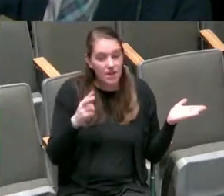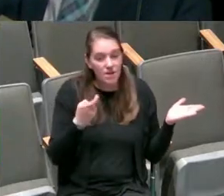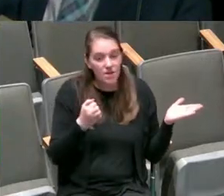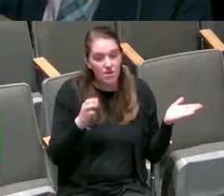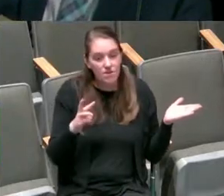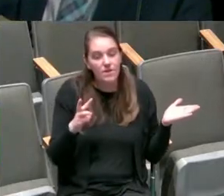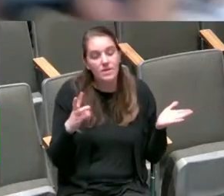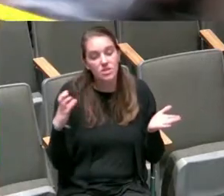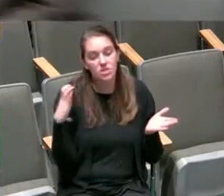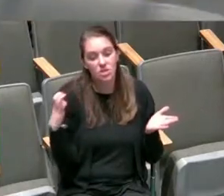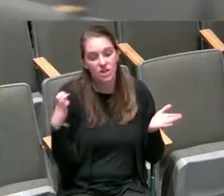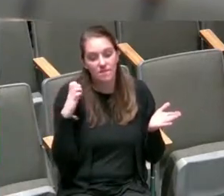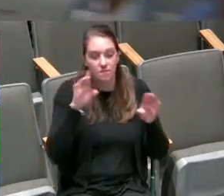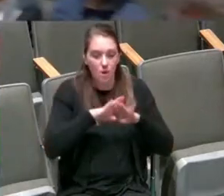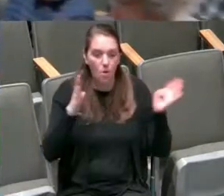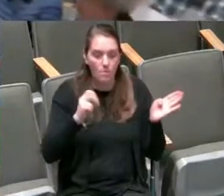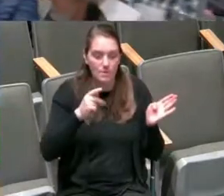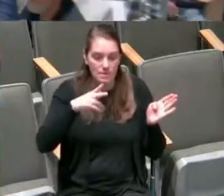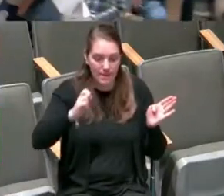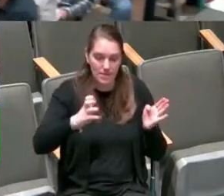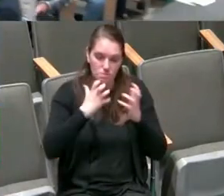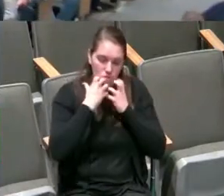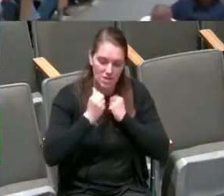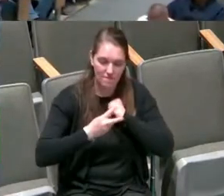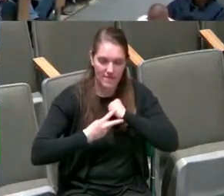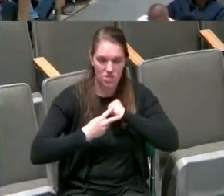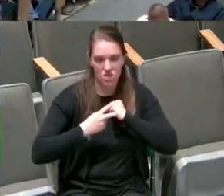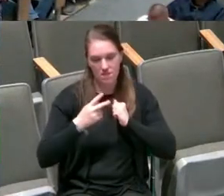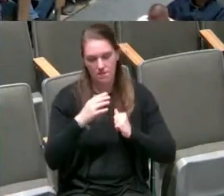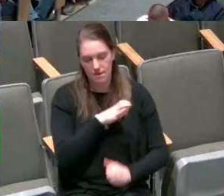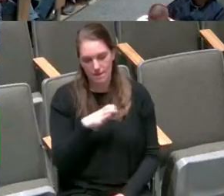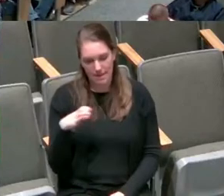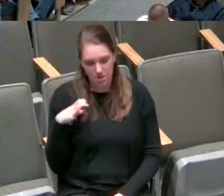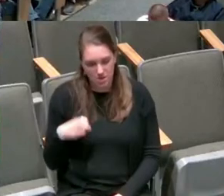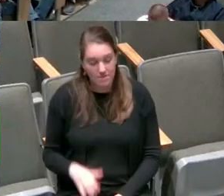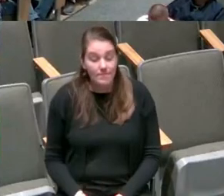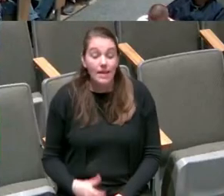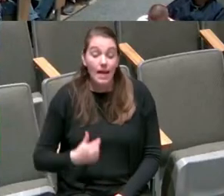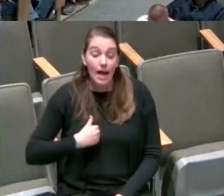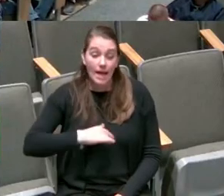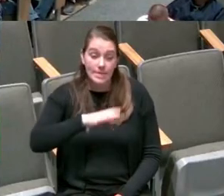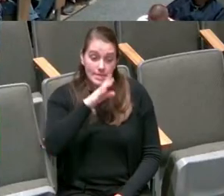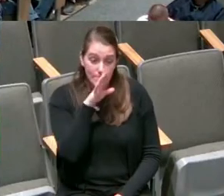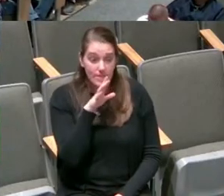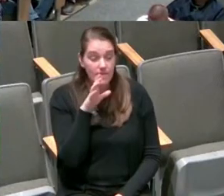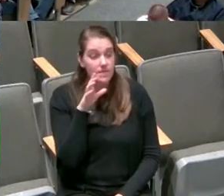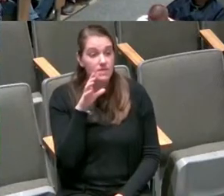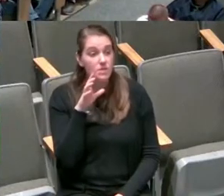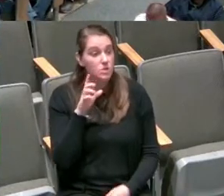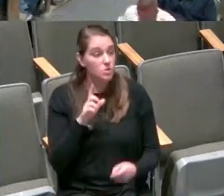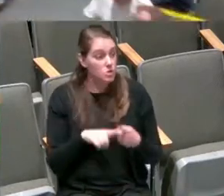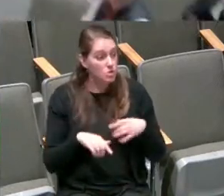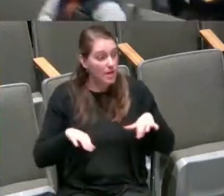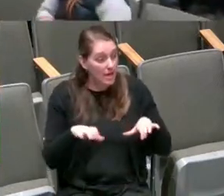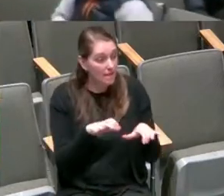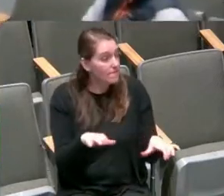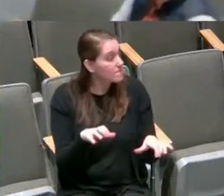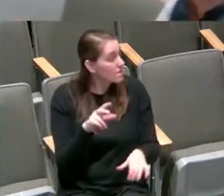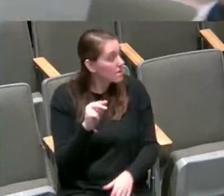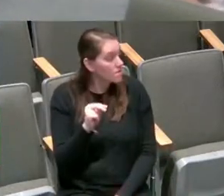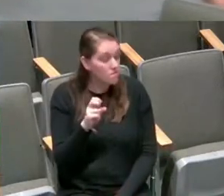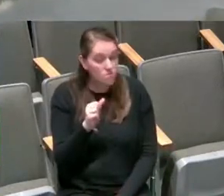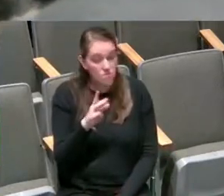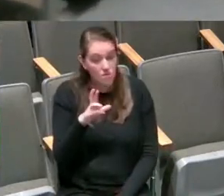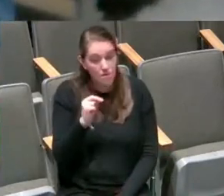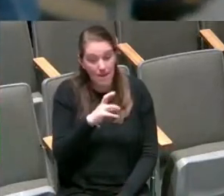of the open space preservation commission I speak uh firstly to the efforts of Norman and the CPC